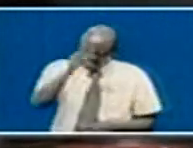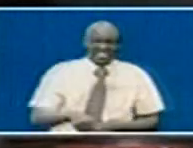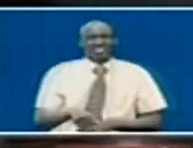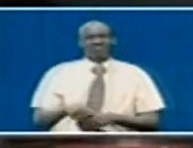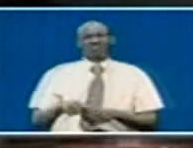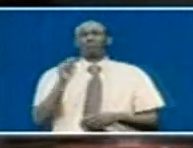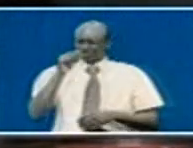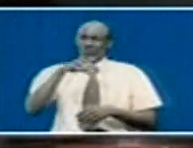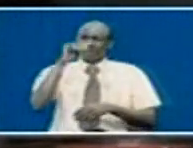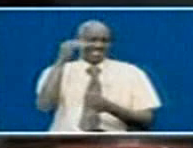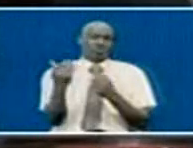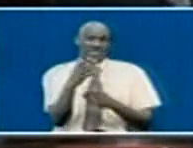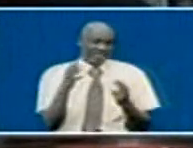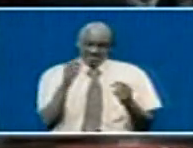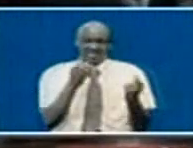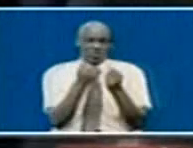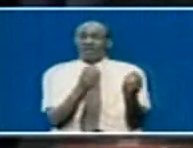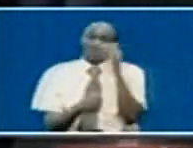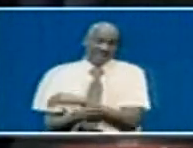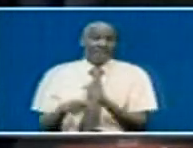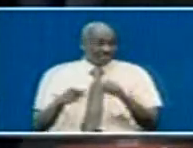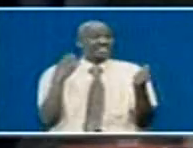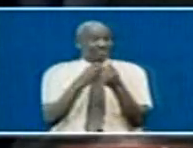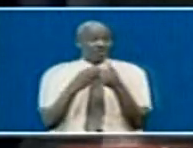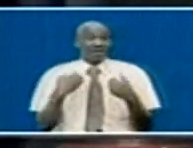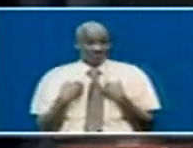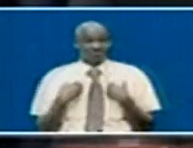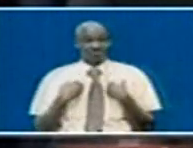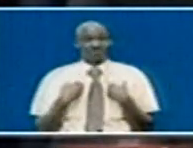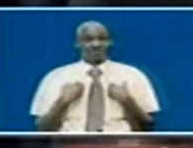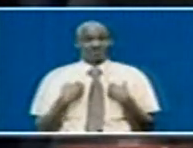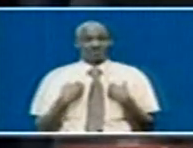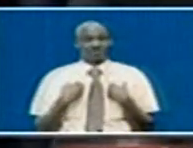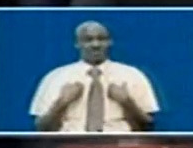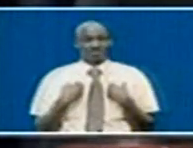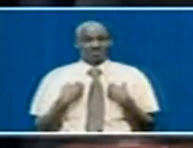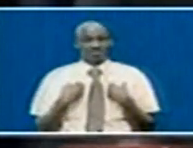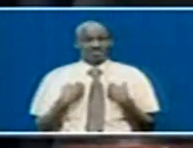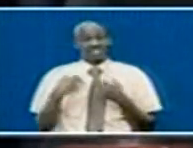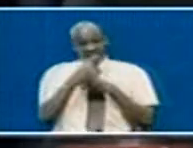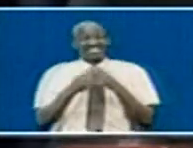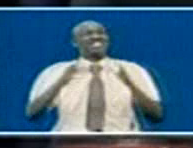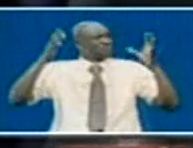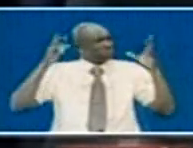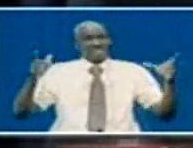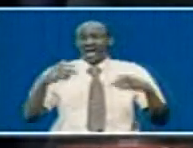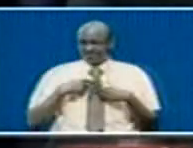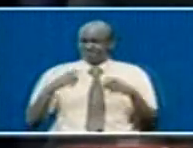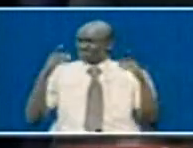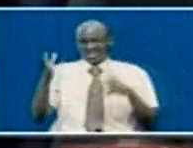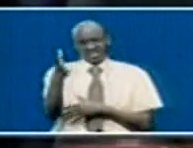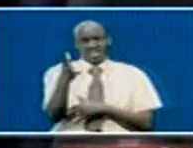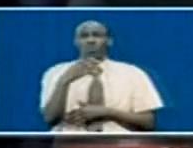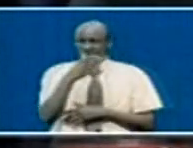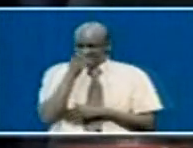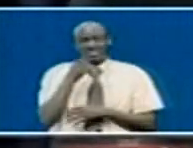They can be found. It is also difficult because countries are huge, as I told you. We need